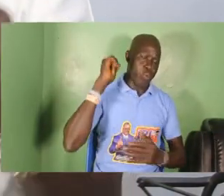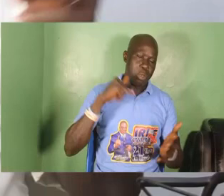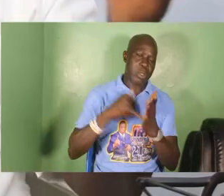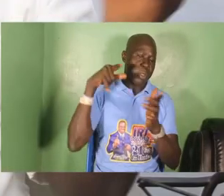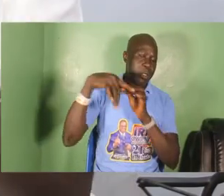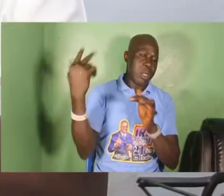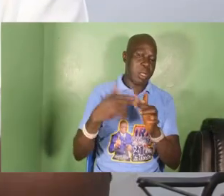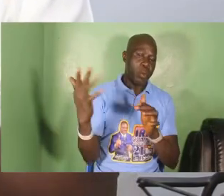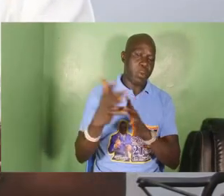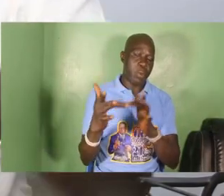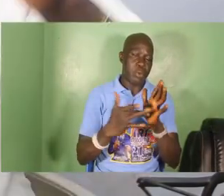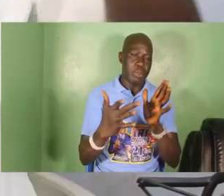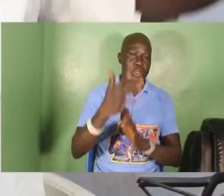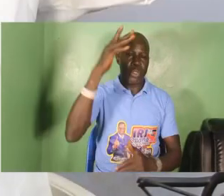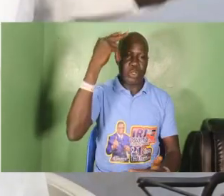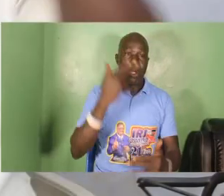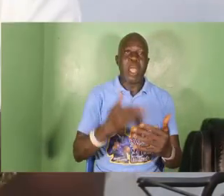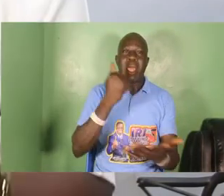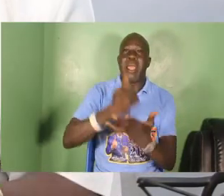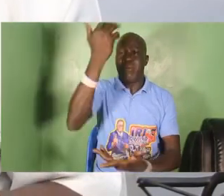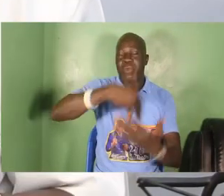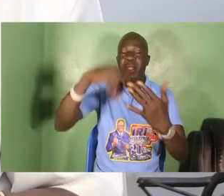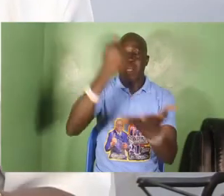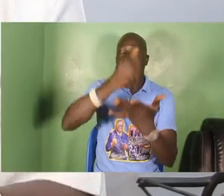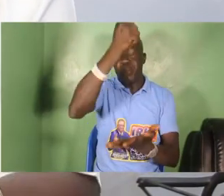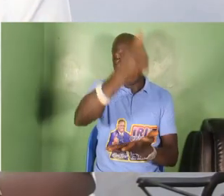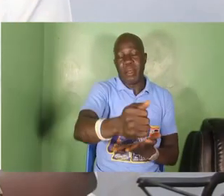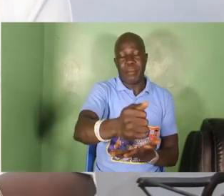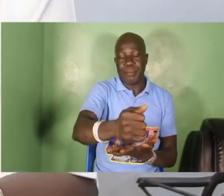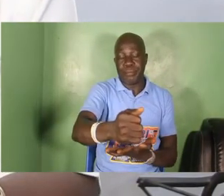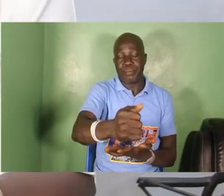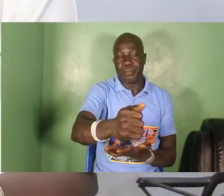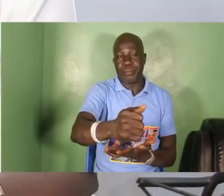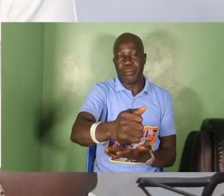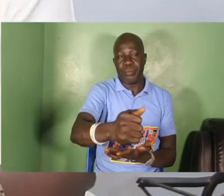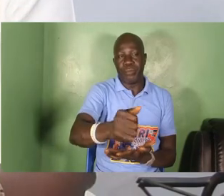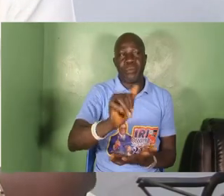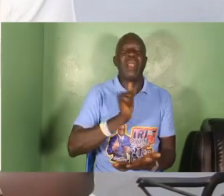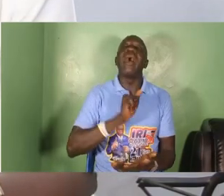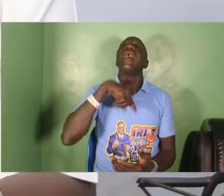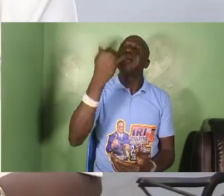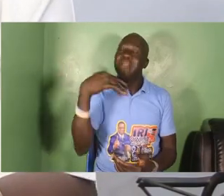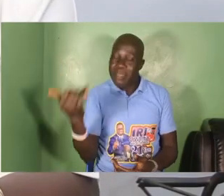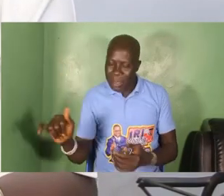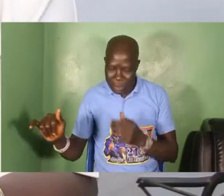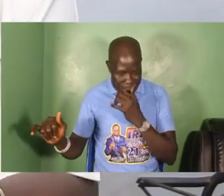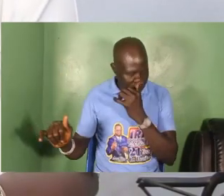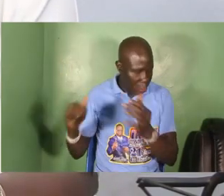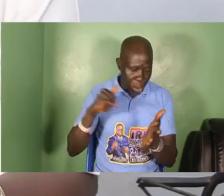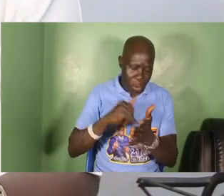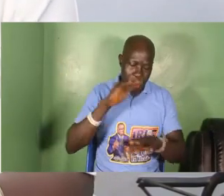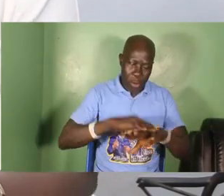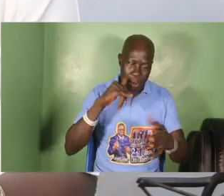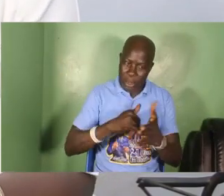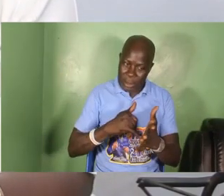name of the Lord. Ní orúkọ Jésù. In the name of Jesus. Òun gbà wọ́n wí lórúkọ Jésù. Heaven will rebuke them in Jesus. A ní mò ń tẹnu mọ pé. I emphasize only that.